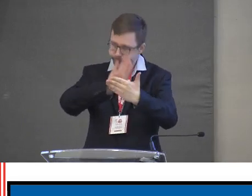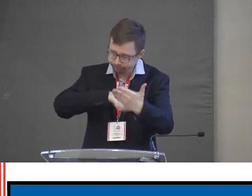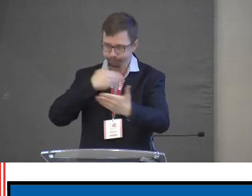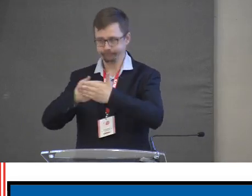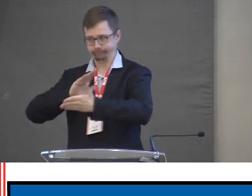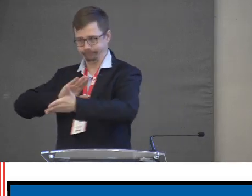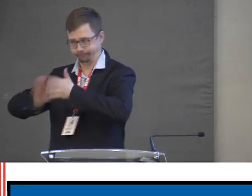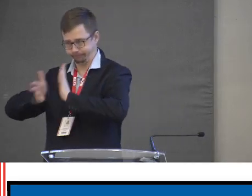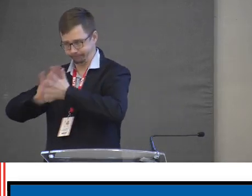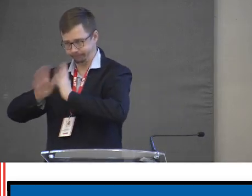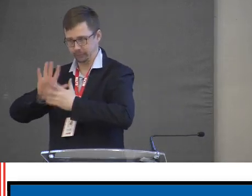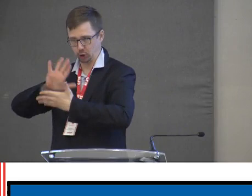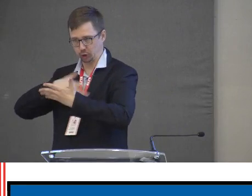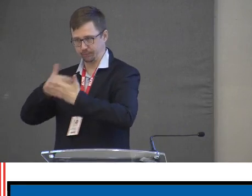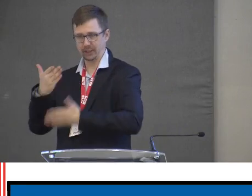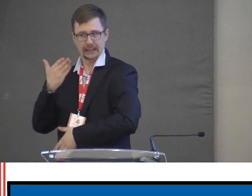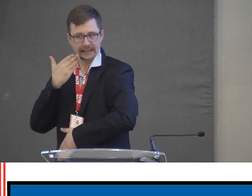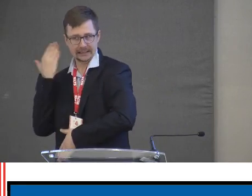we wanted to